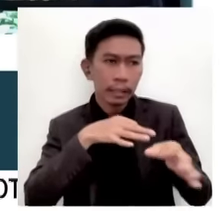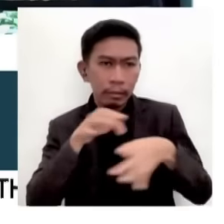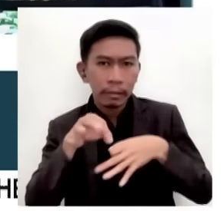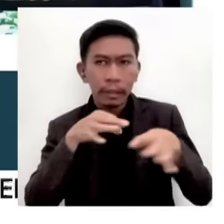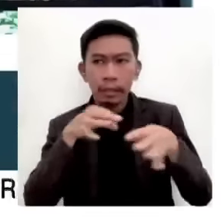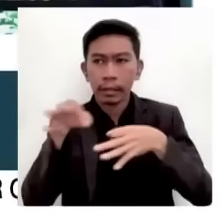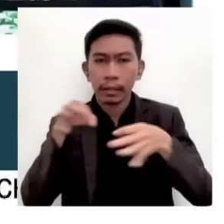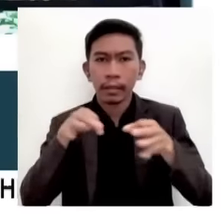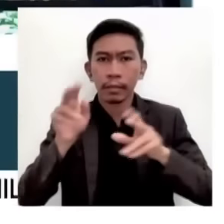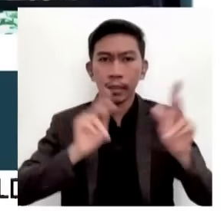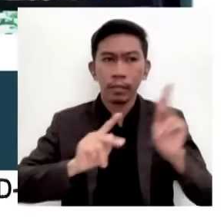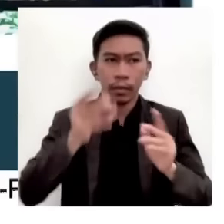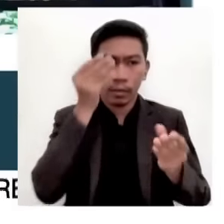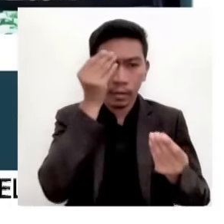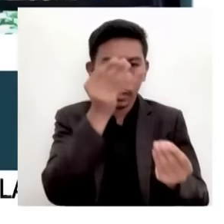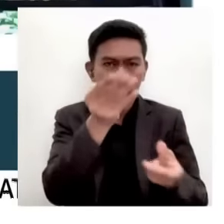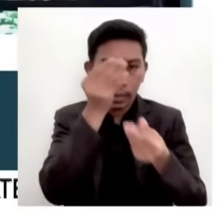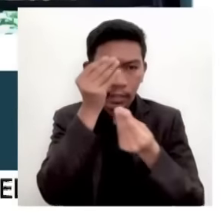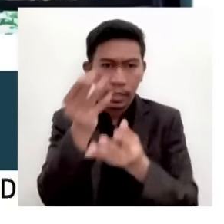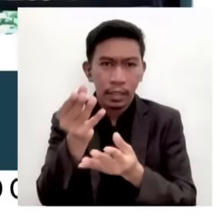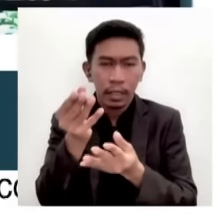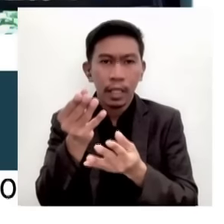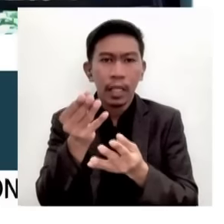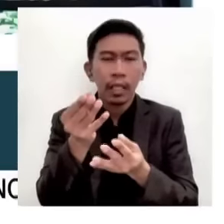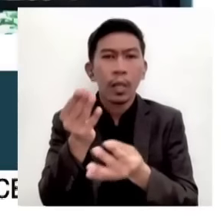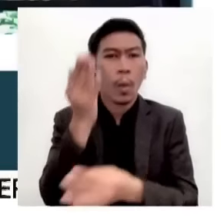questions, why and what.